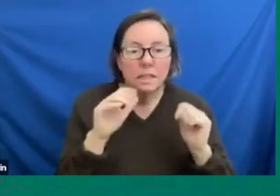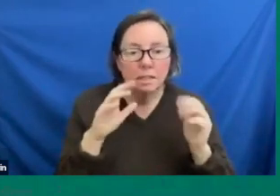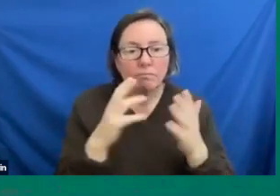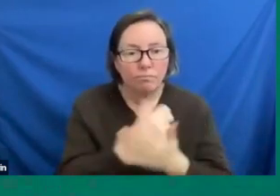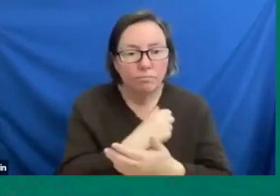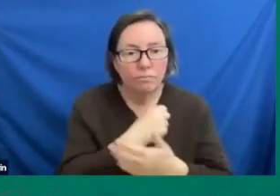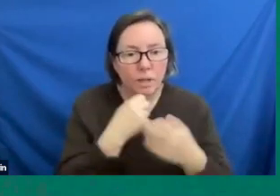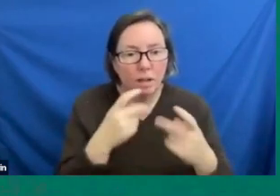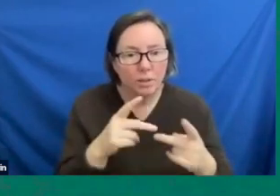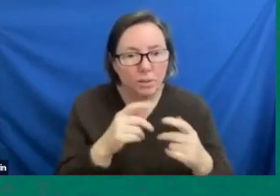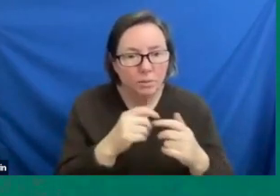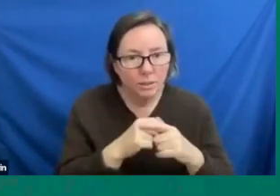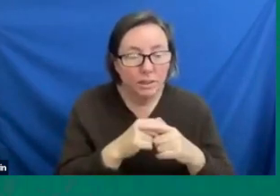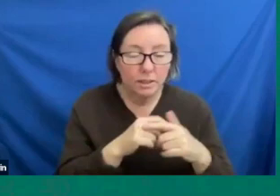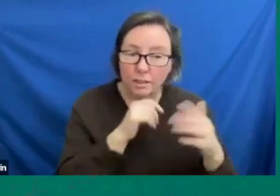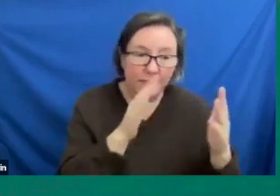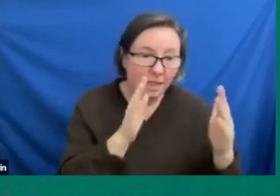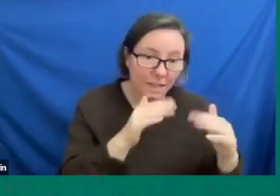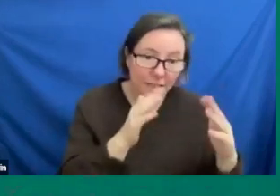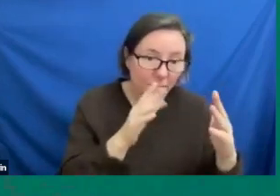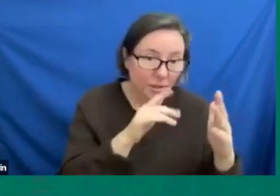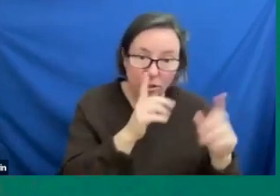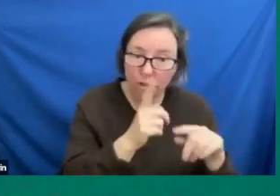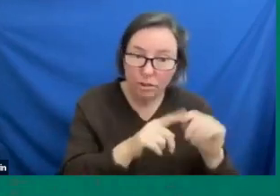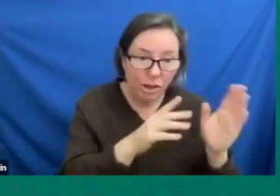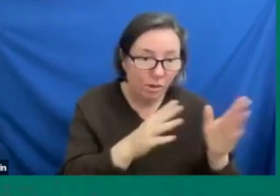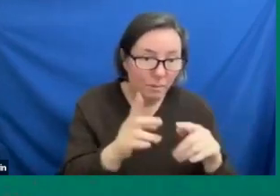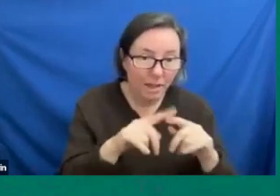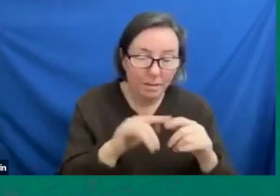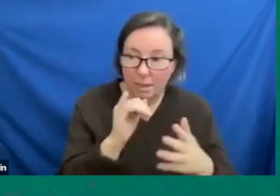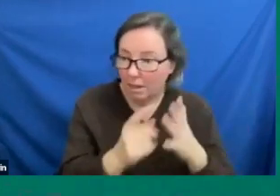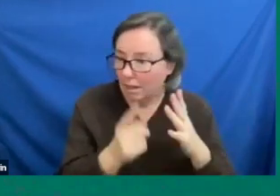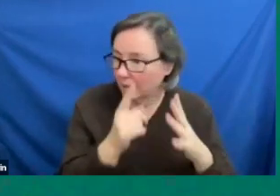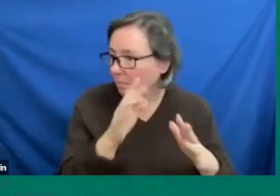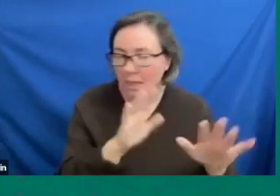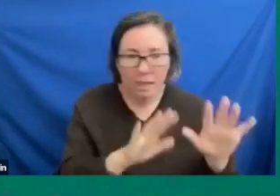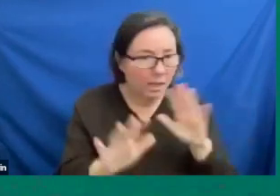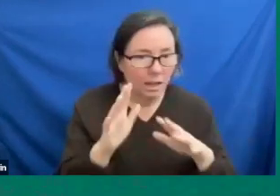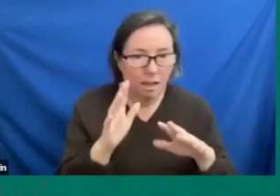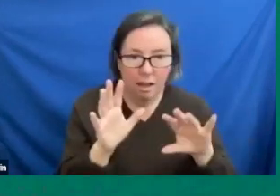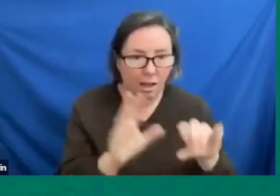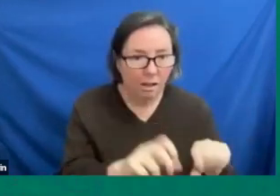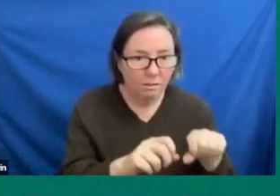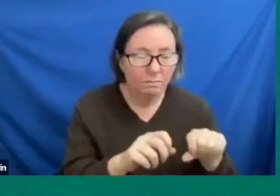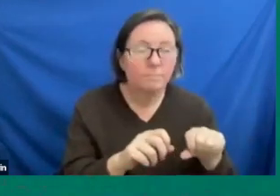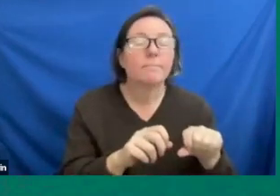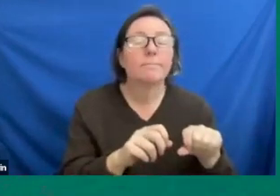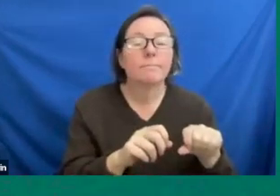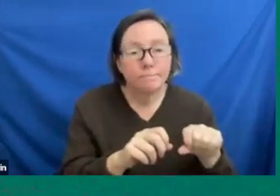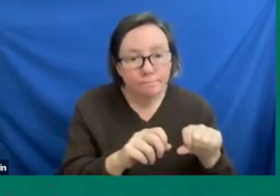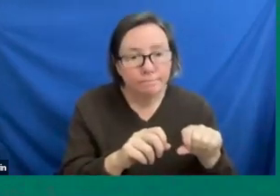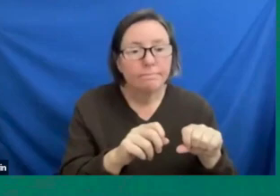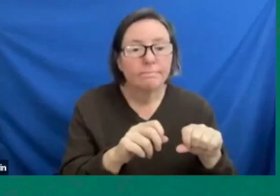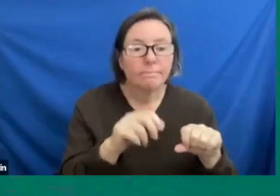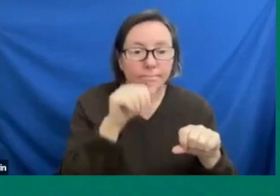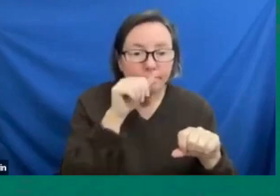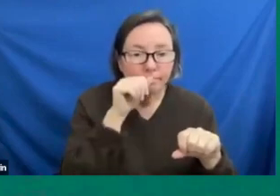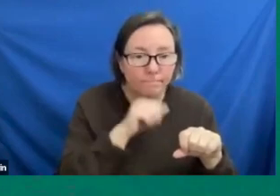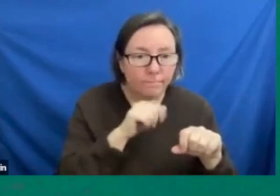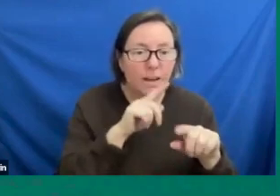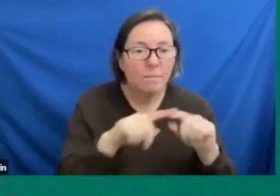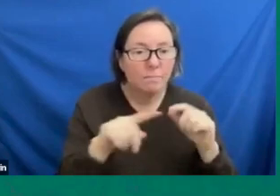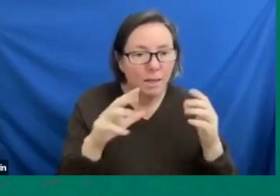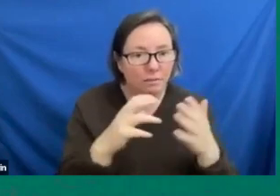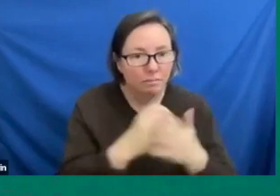opportunity, expected or unexpected, I would, sort of in a pre-reference to my comment in the chat, say